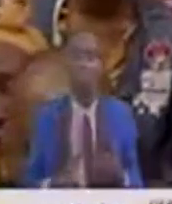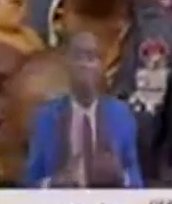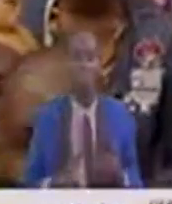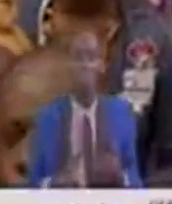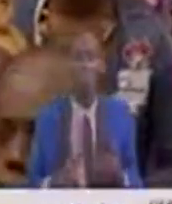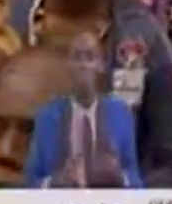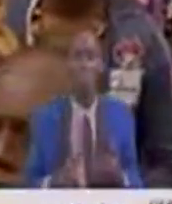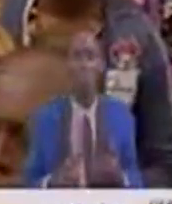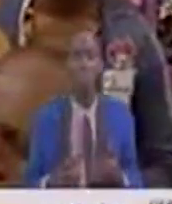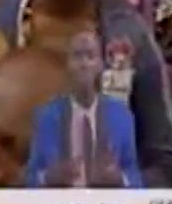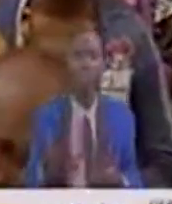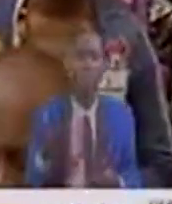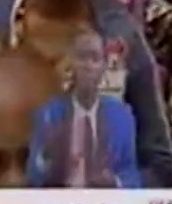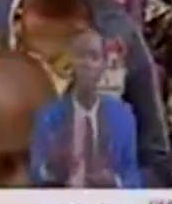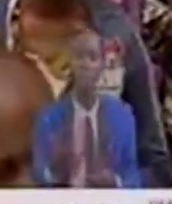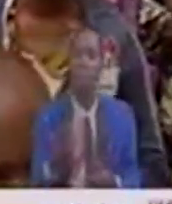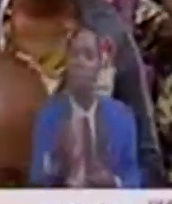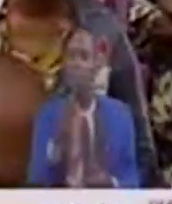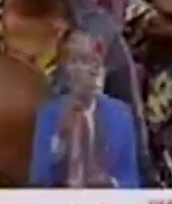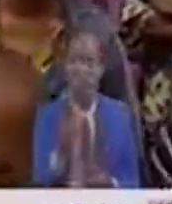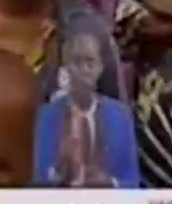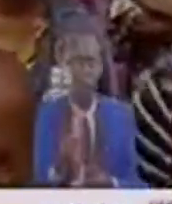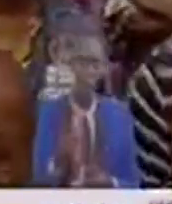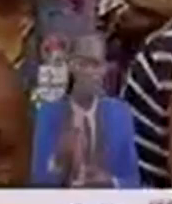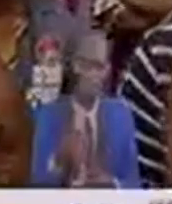there is spiritual death.